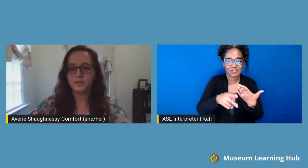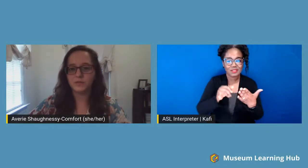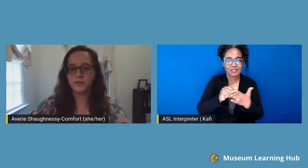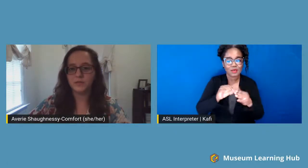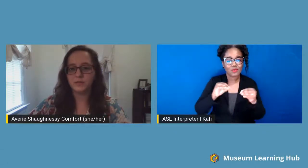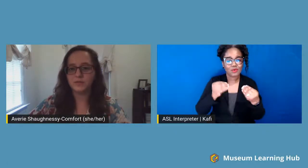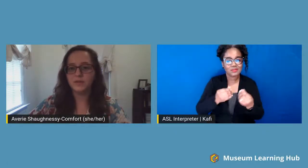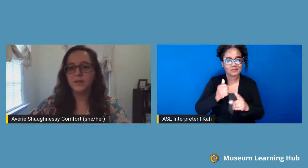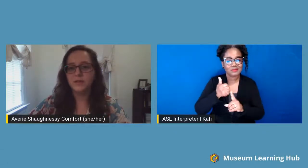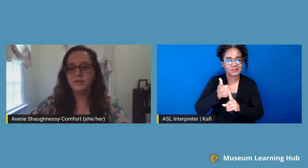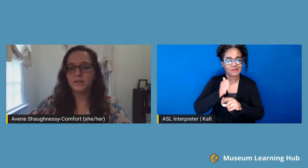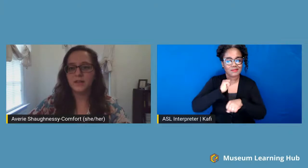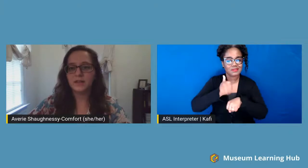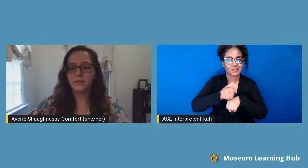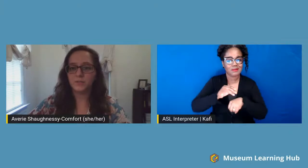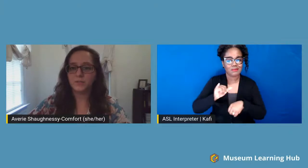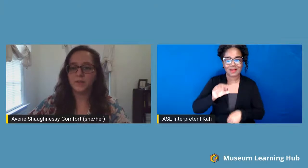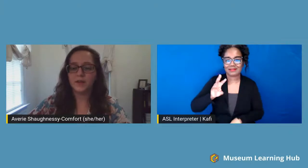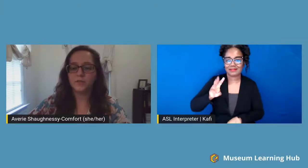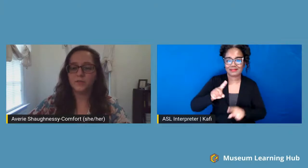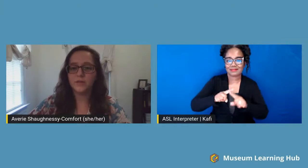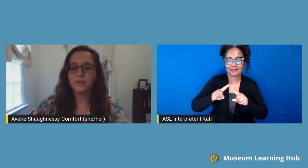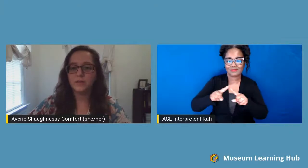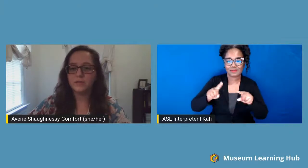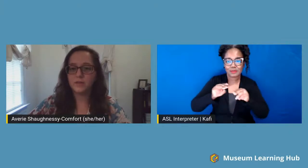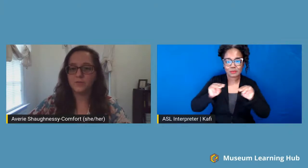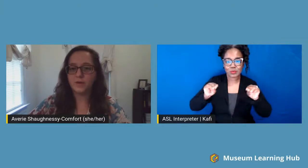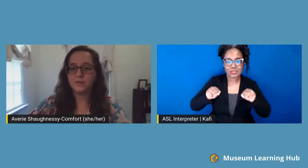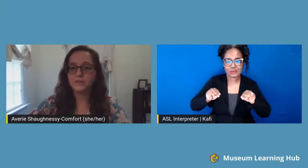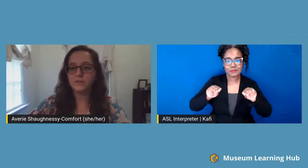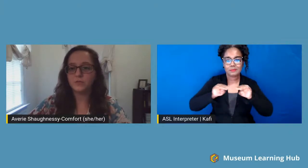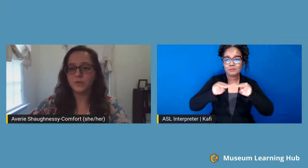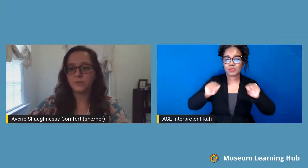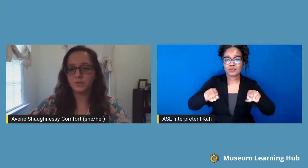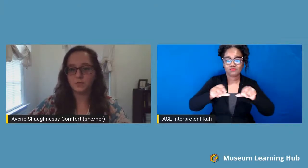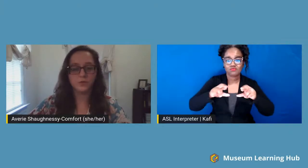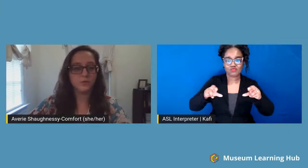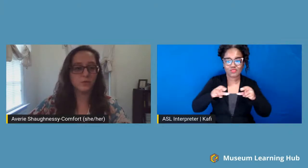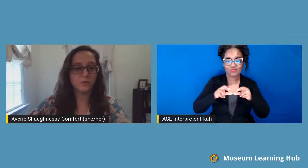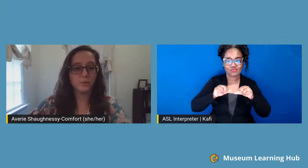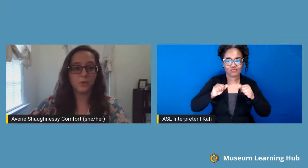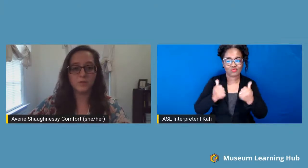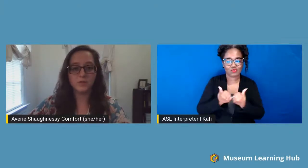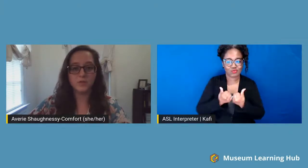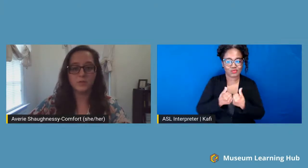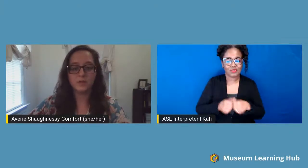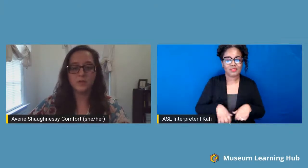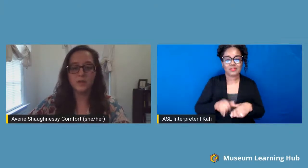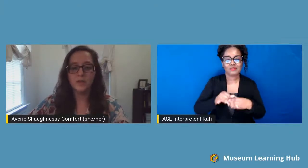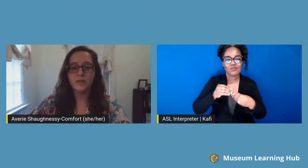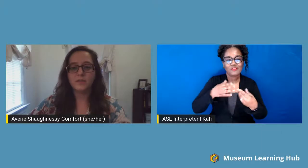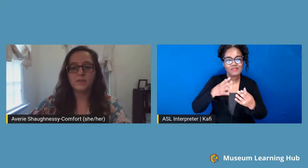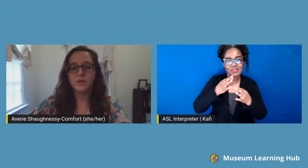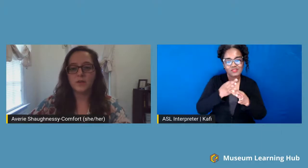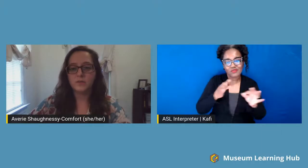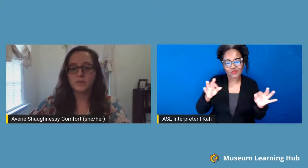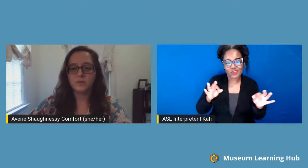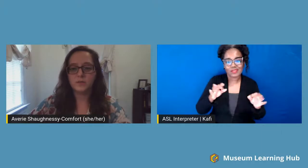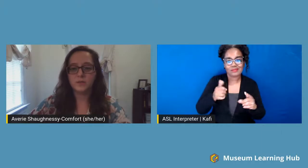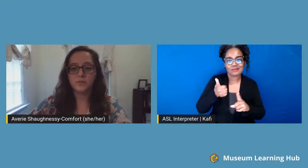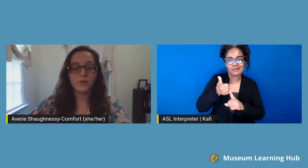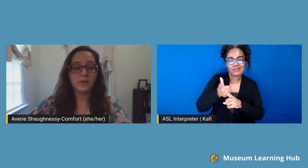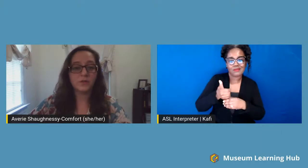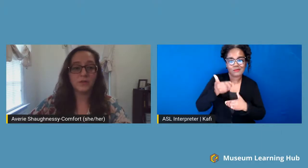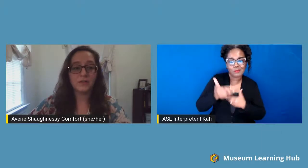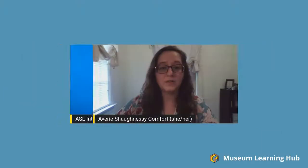museum associations dedicated to providing free, self-paced training resources for small museums. This inaugural